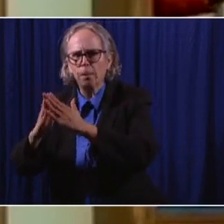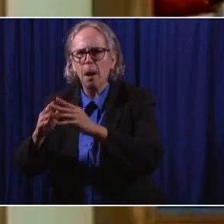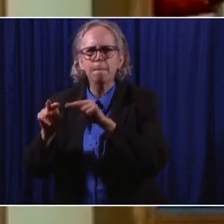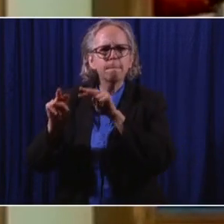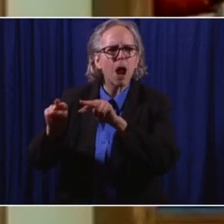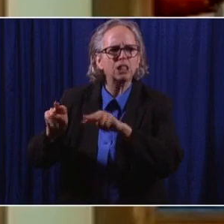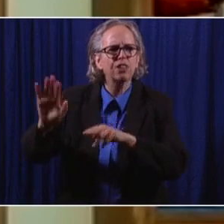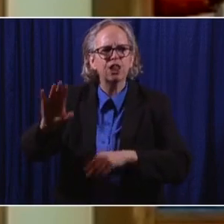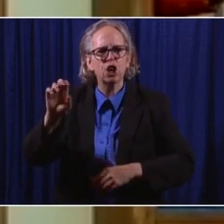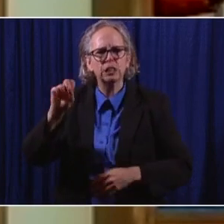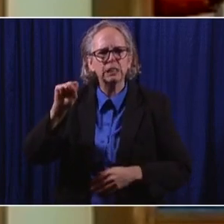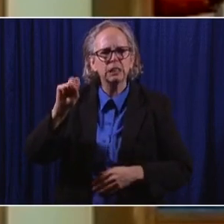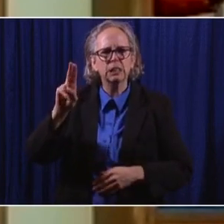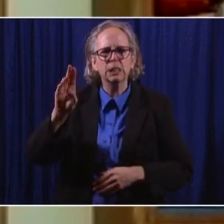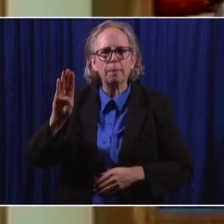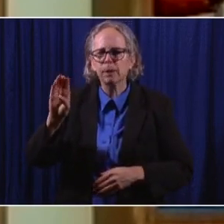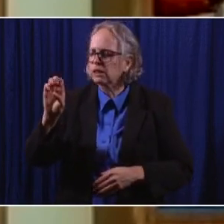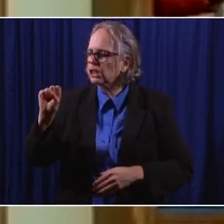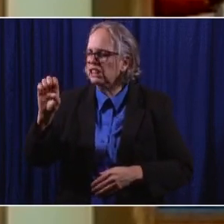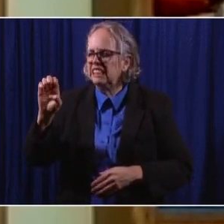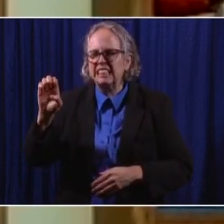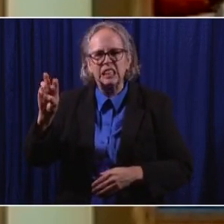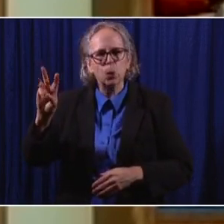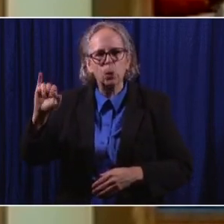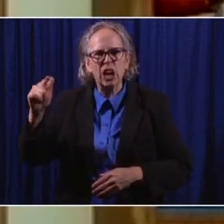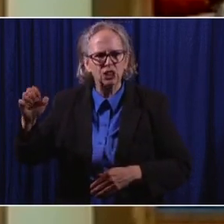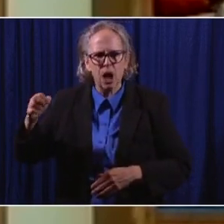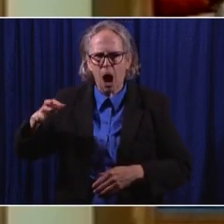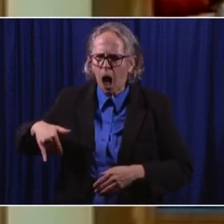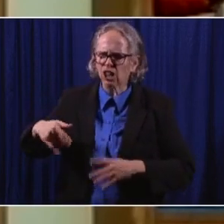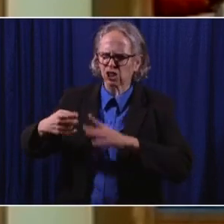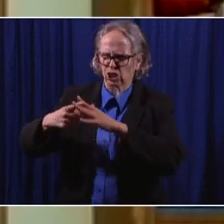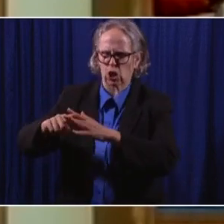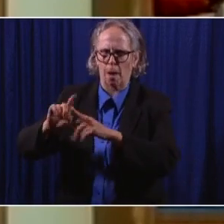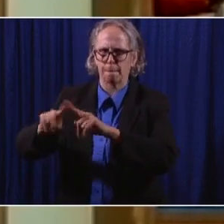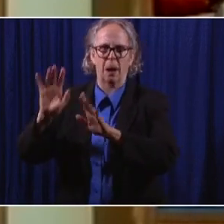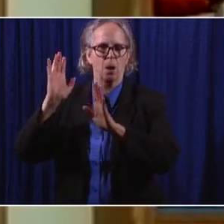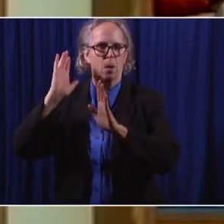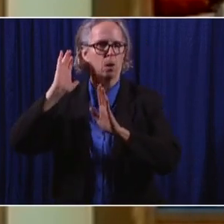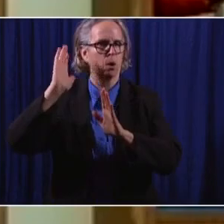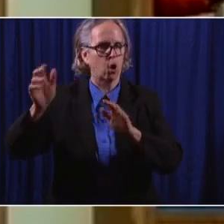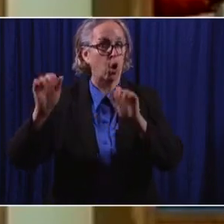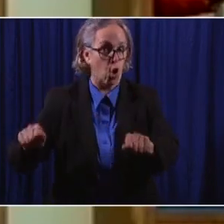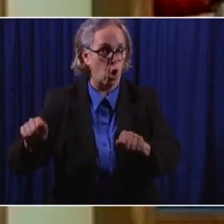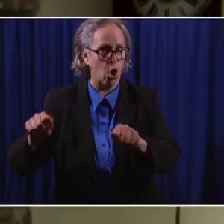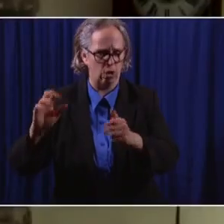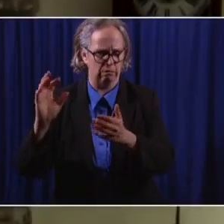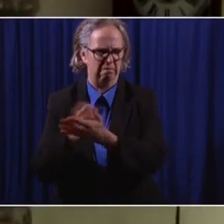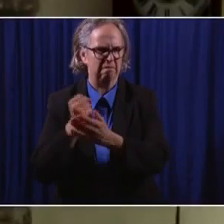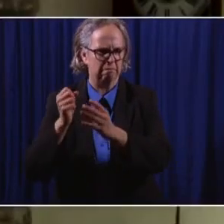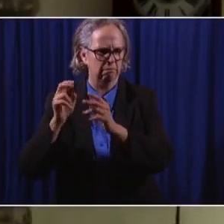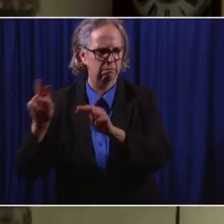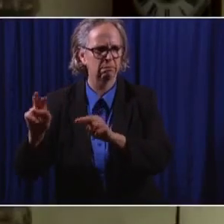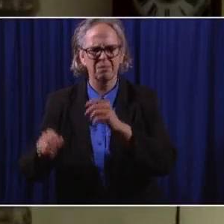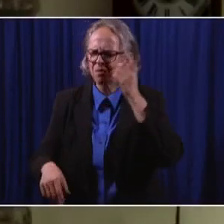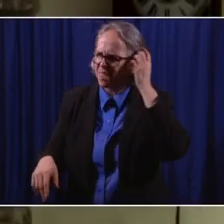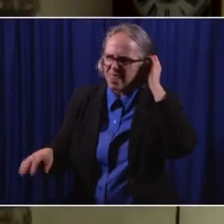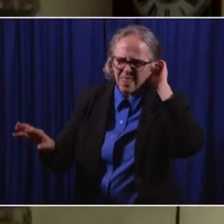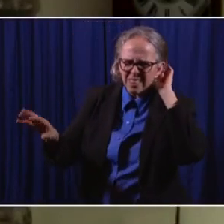just haven't started doing that yet within the network, but that is a possibility, and it's been done elsewhere across the country. And I think you told me